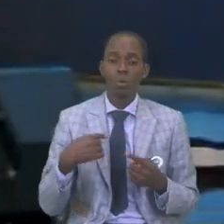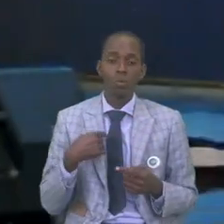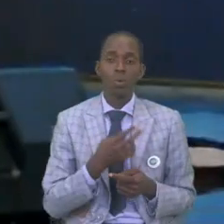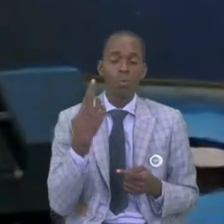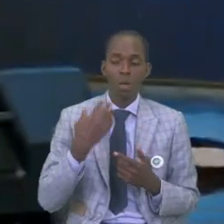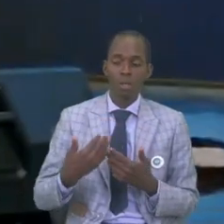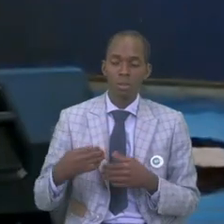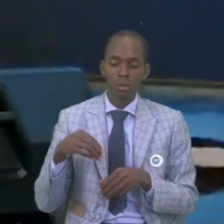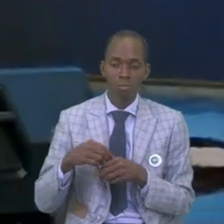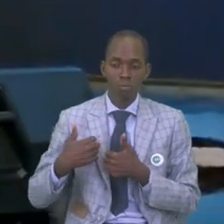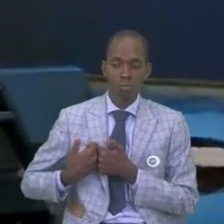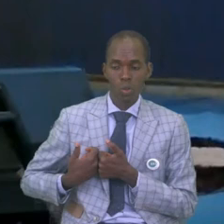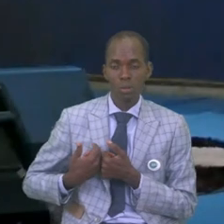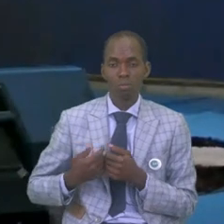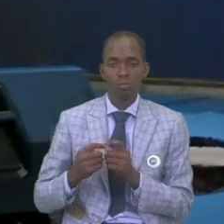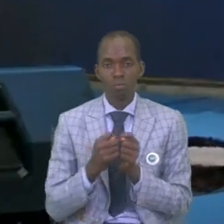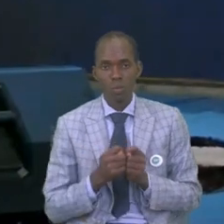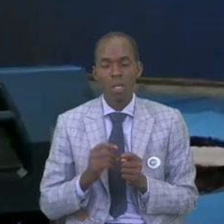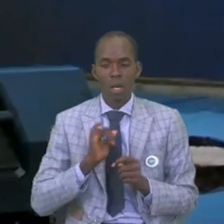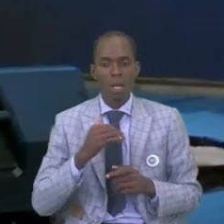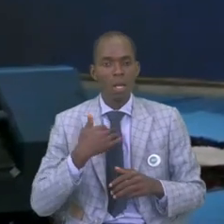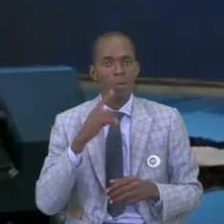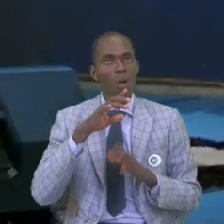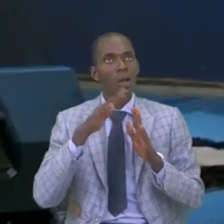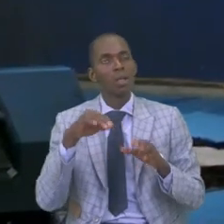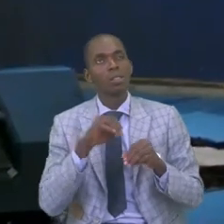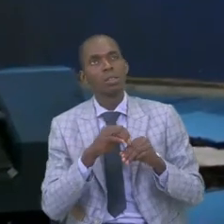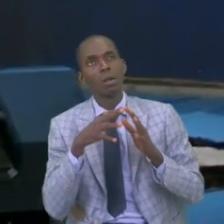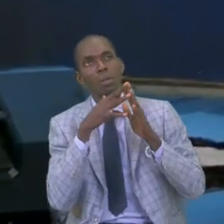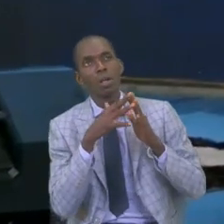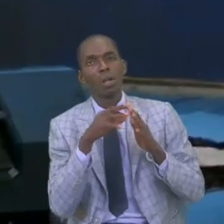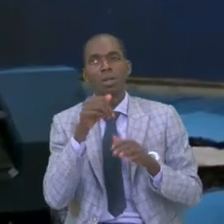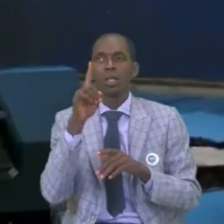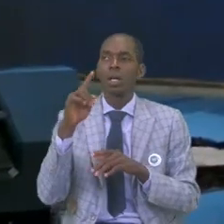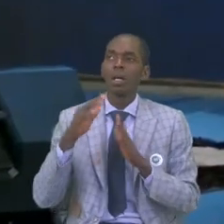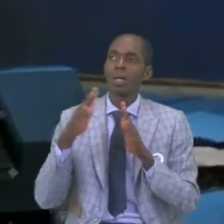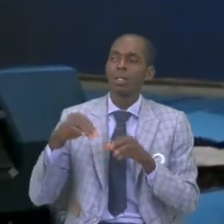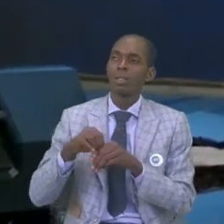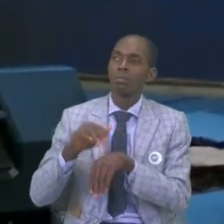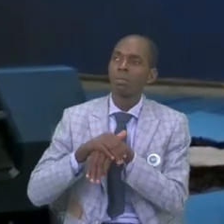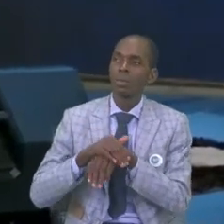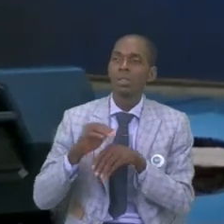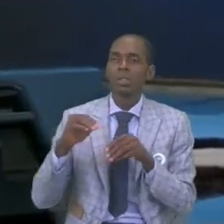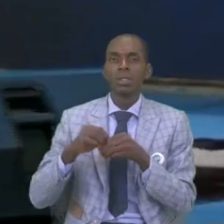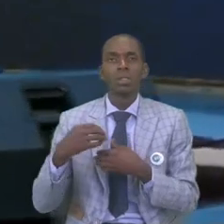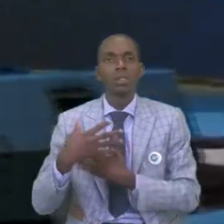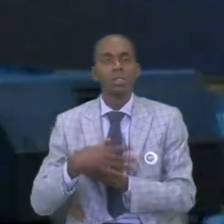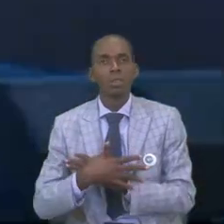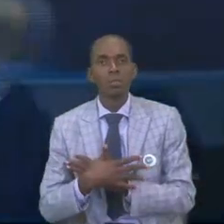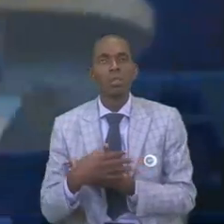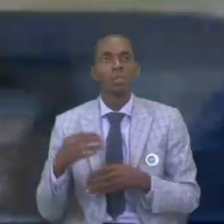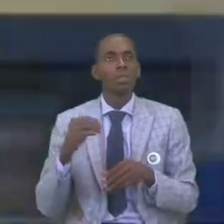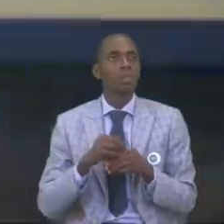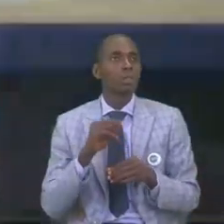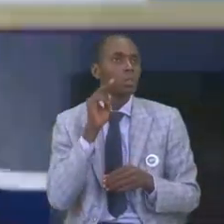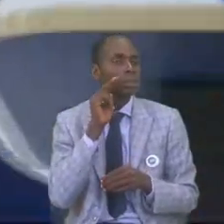in America, I have another one in England, I have another one in Germany, I have another one here in Nigeria, and then I